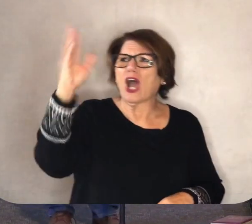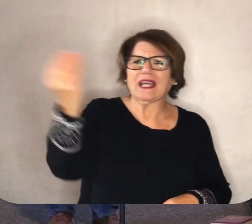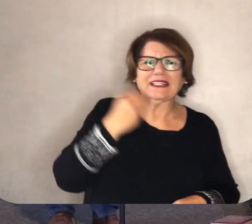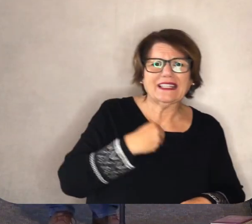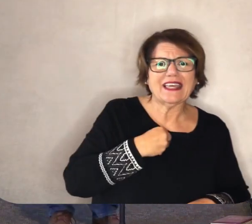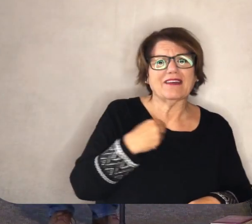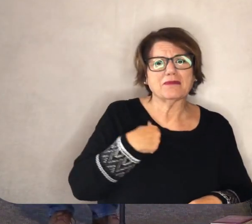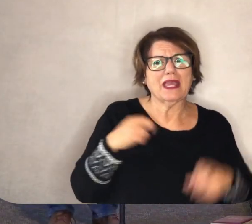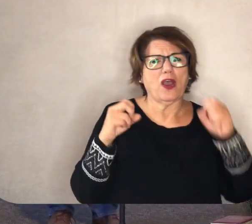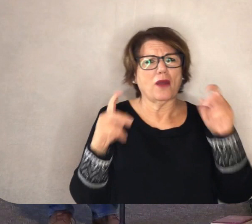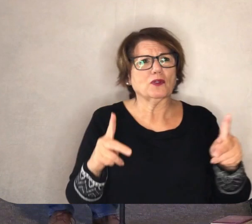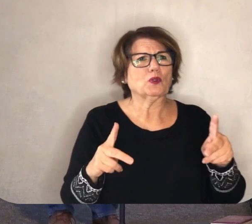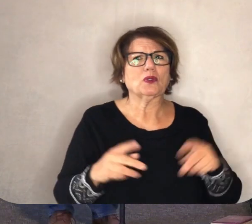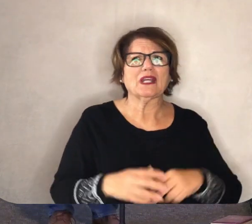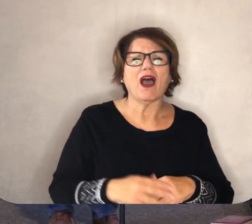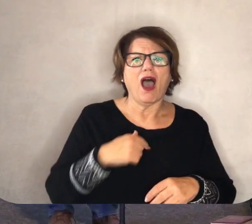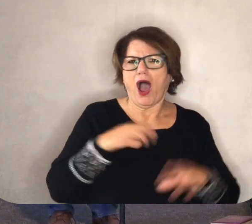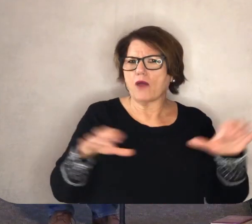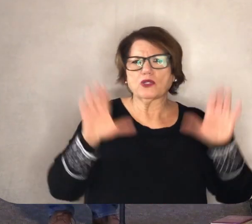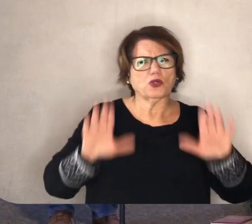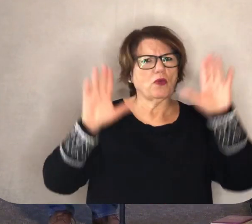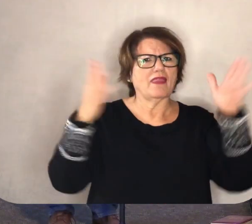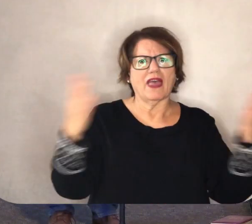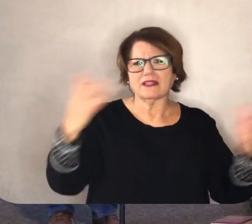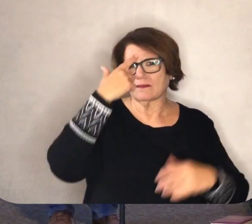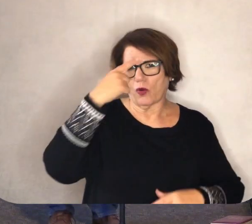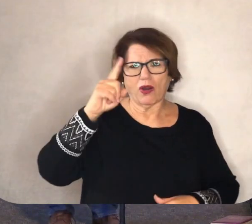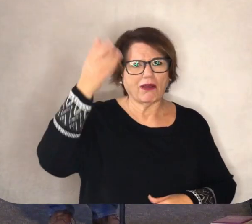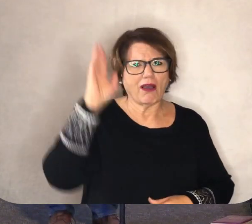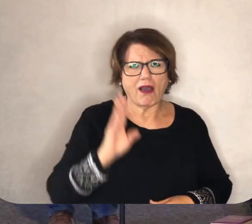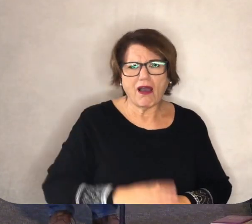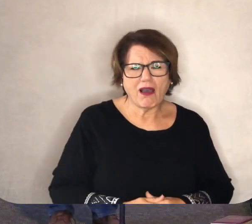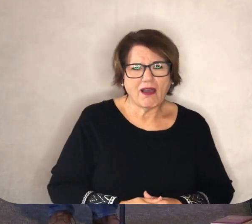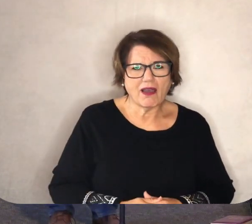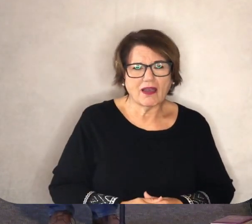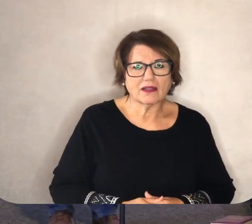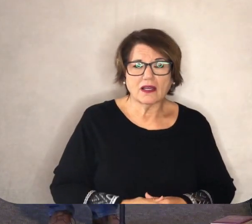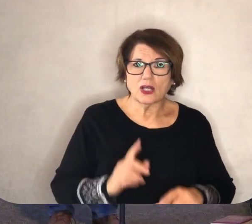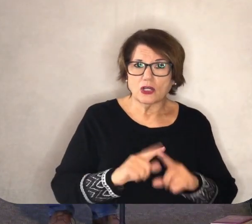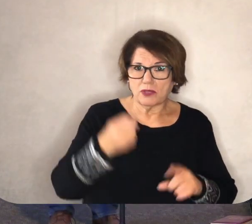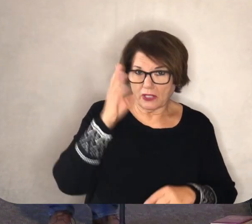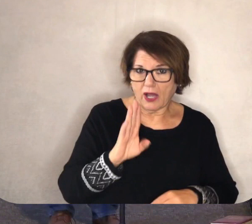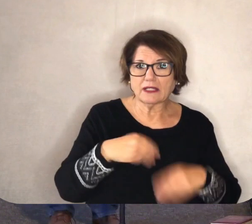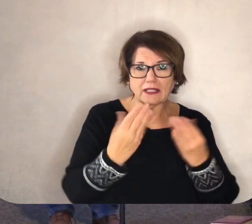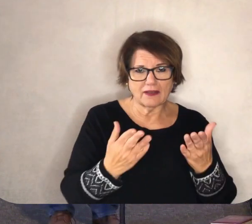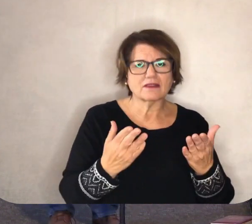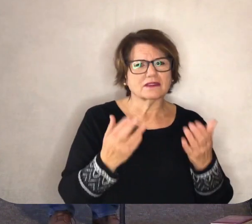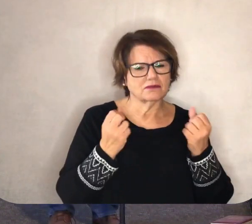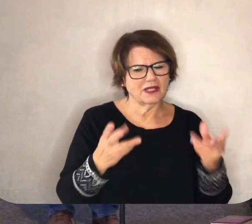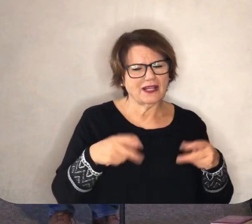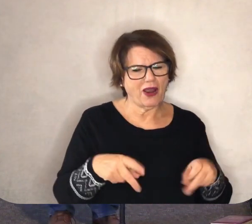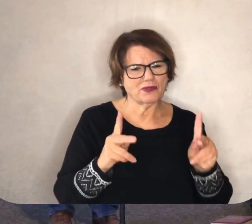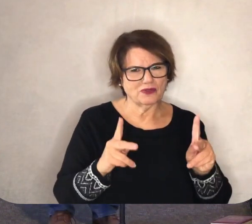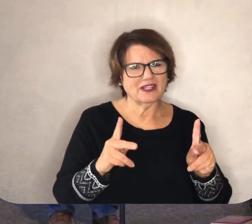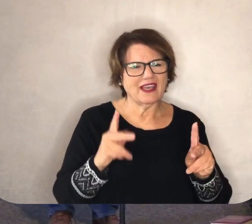opportunity, I would do great things for him." But God does give us opportunities every